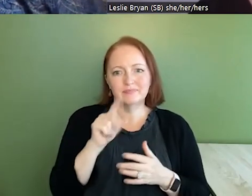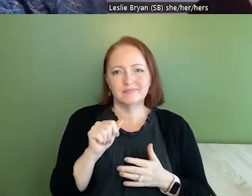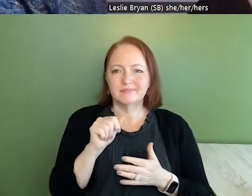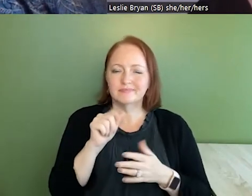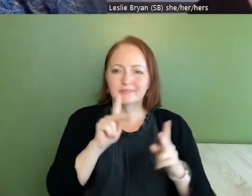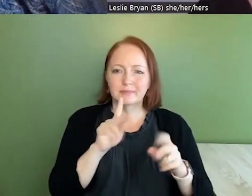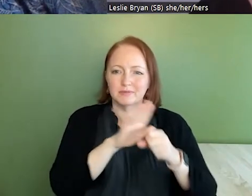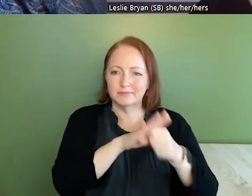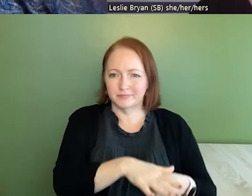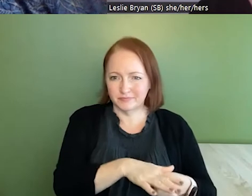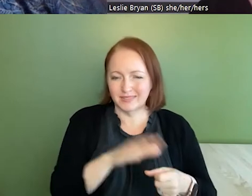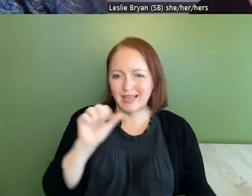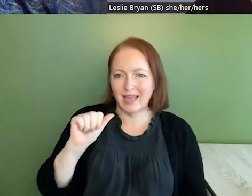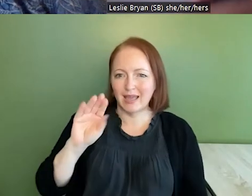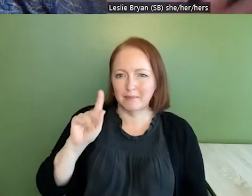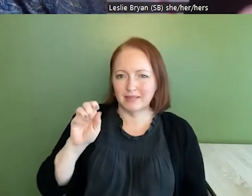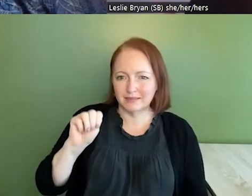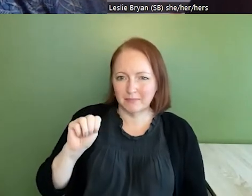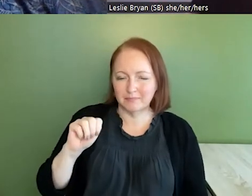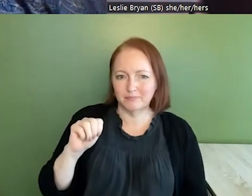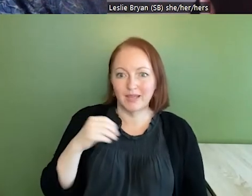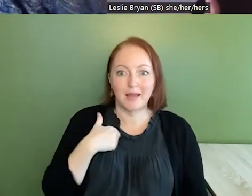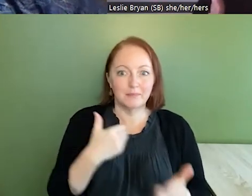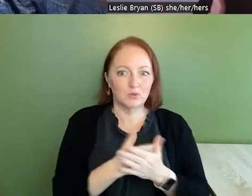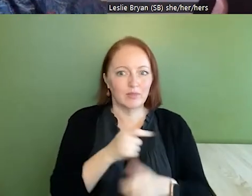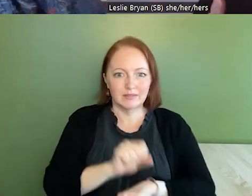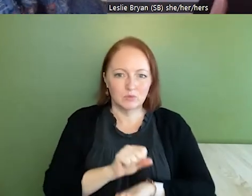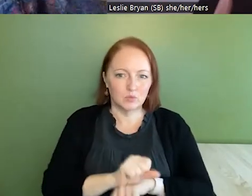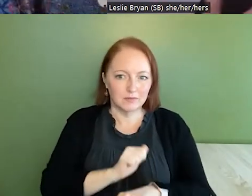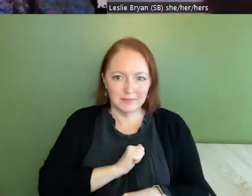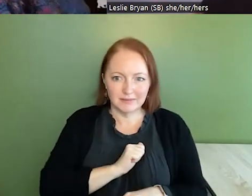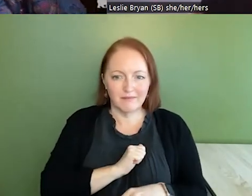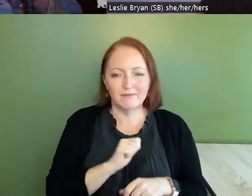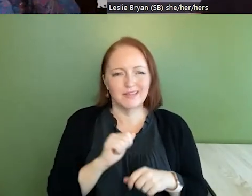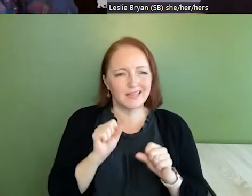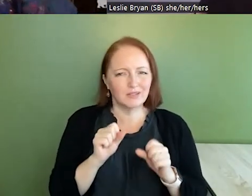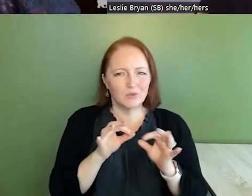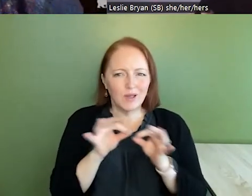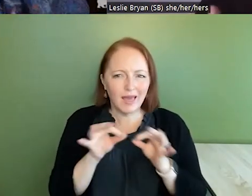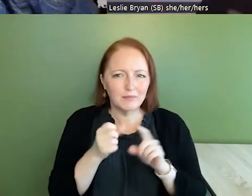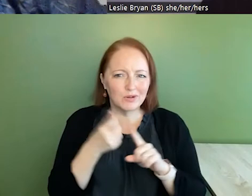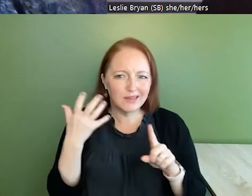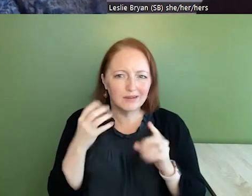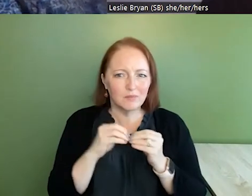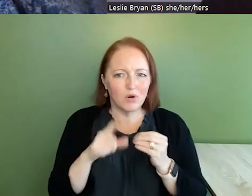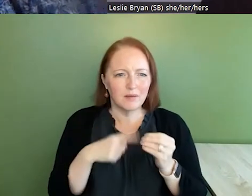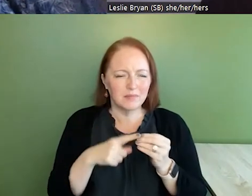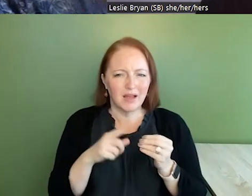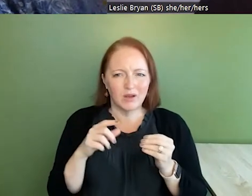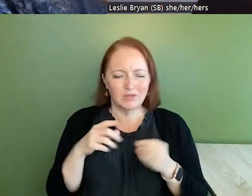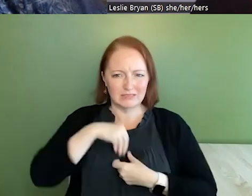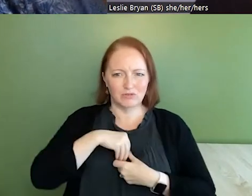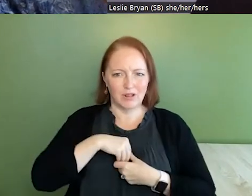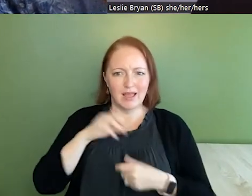And you mentioned that, and I'm new to this work, you know, myself. So could you elaborate a little bit more on what that is and how